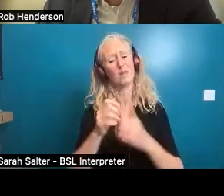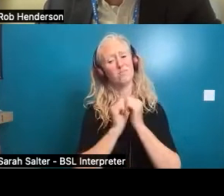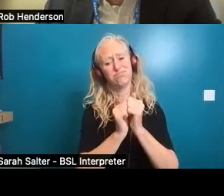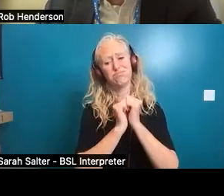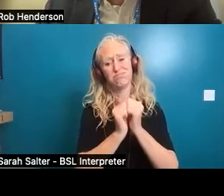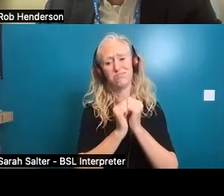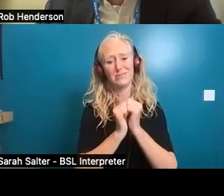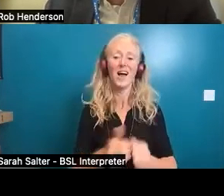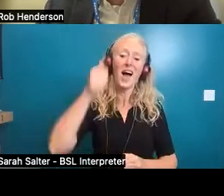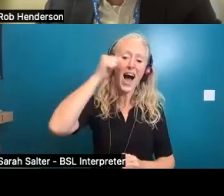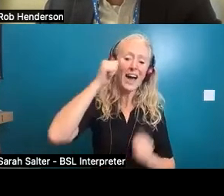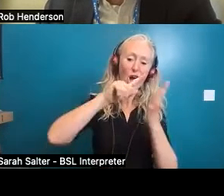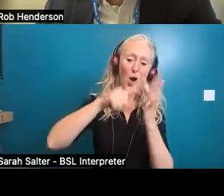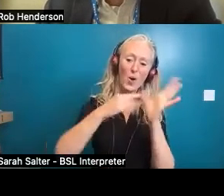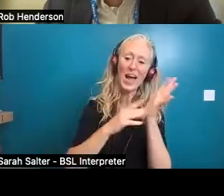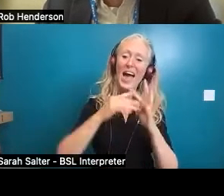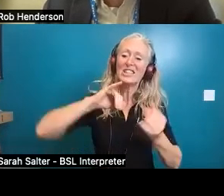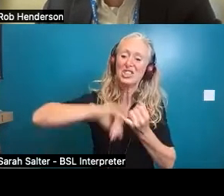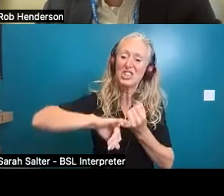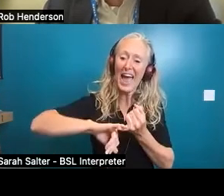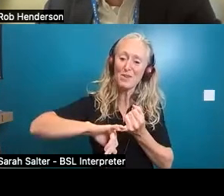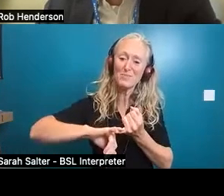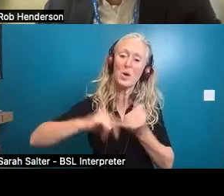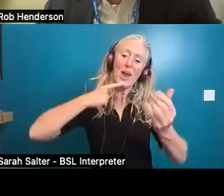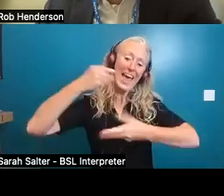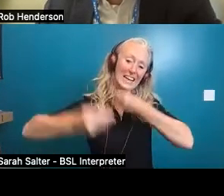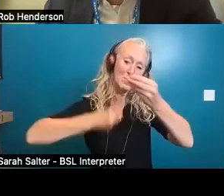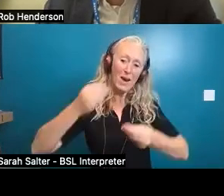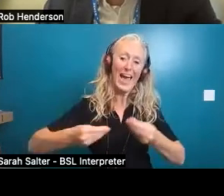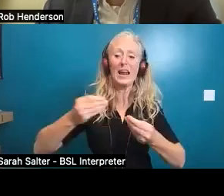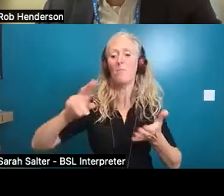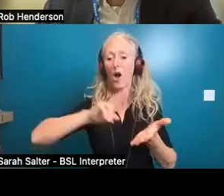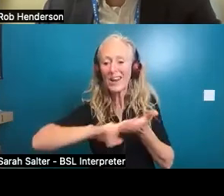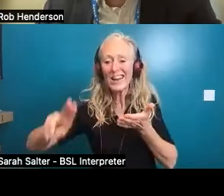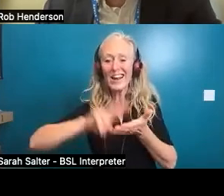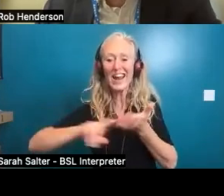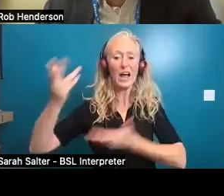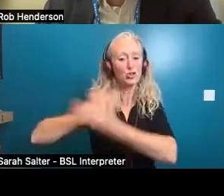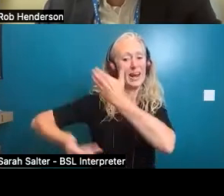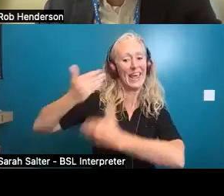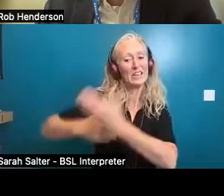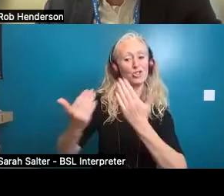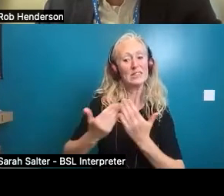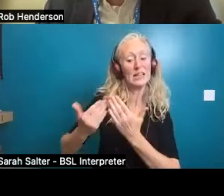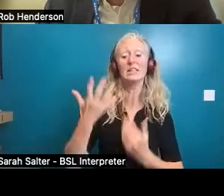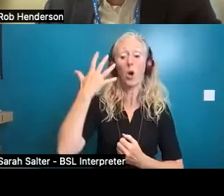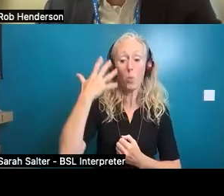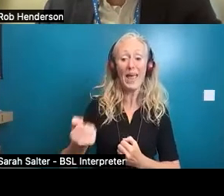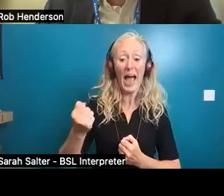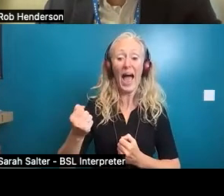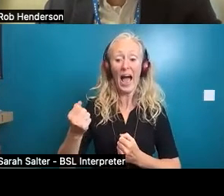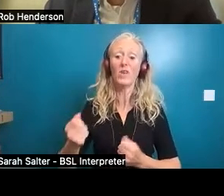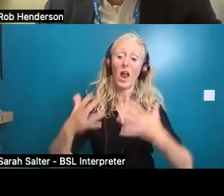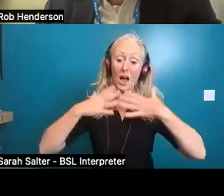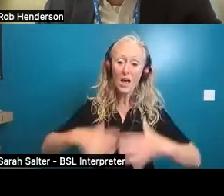speak very shortly at the end about natural history studies and things. And we have the ongoing bioresource study, which is we're currently